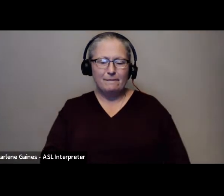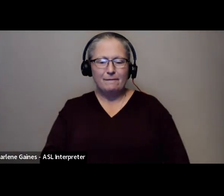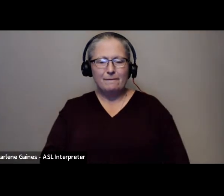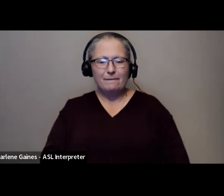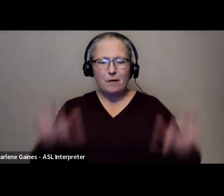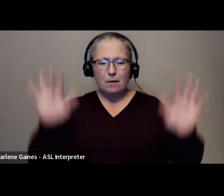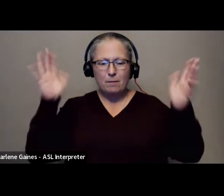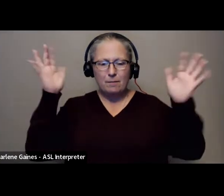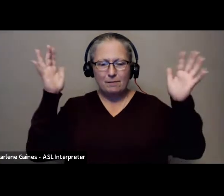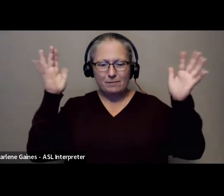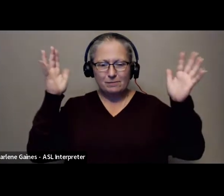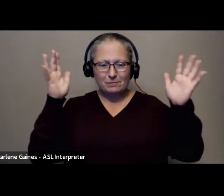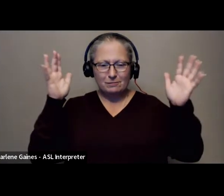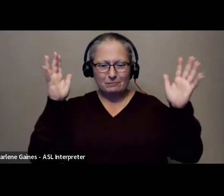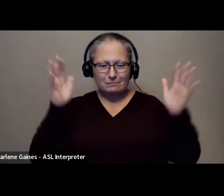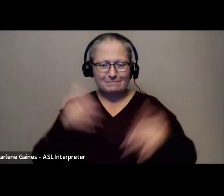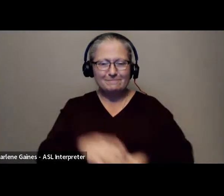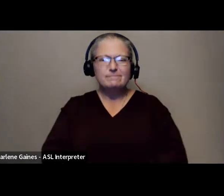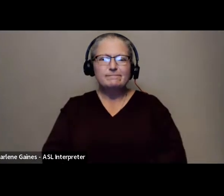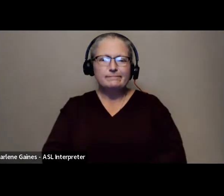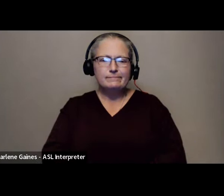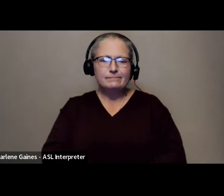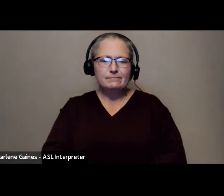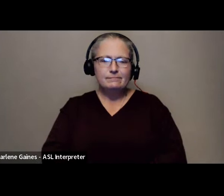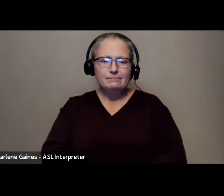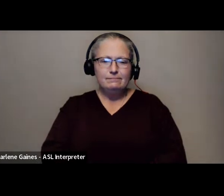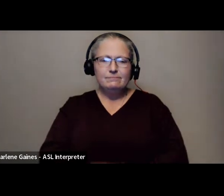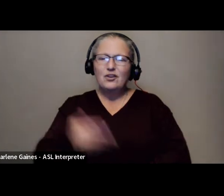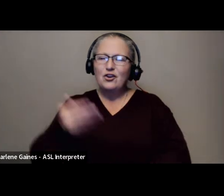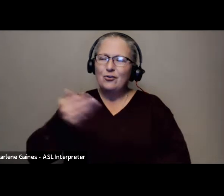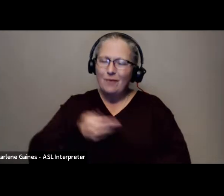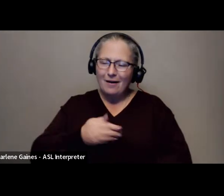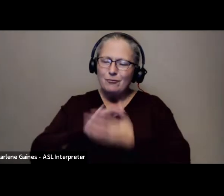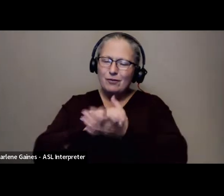Bravo, bravo. You're welcome. Congratulations.